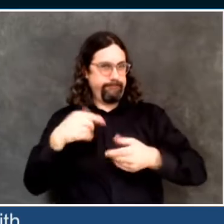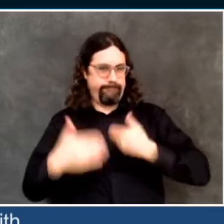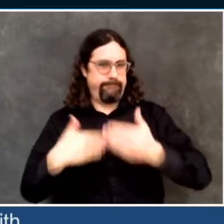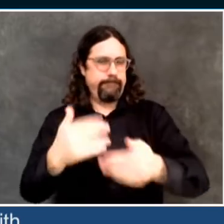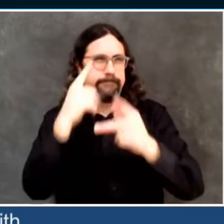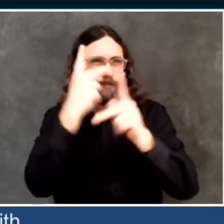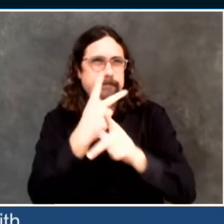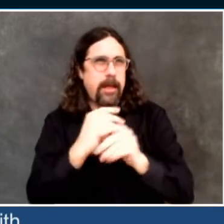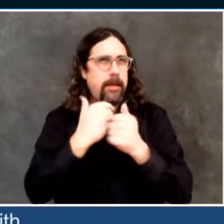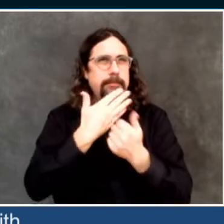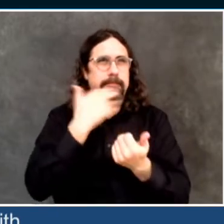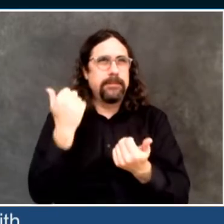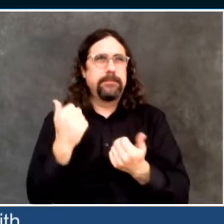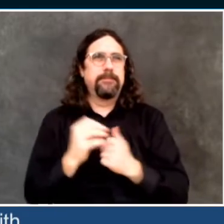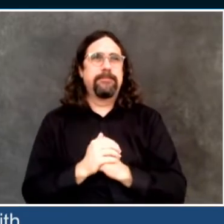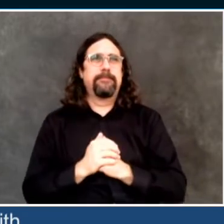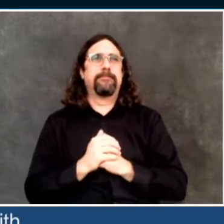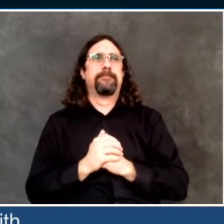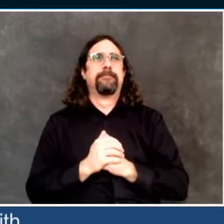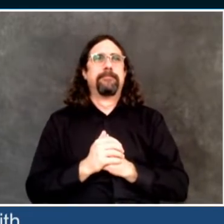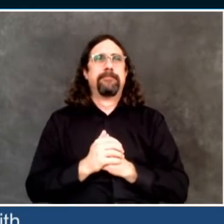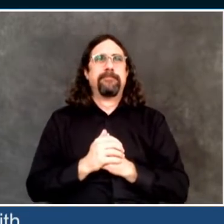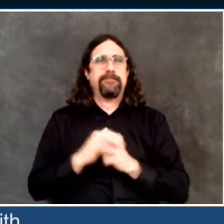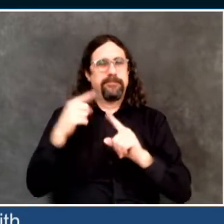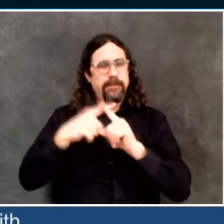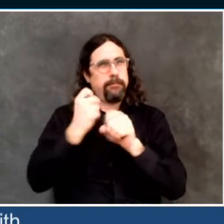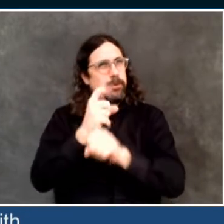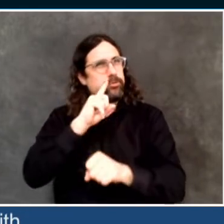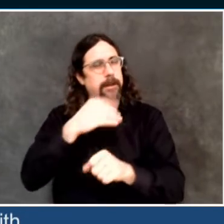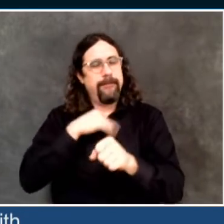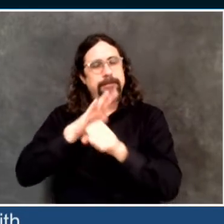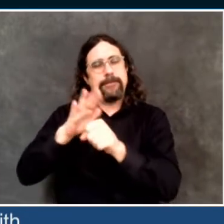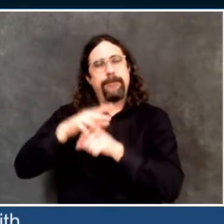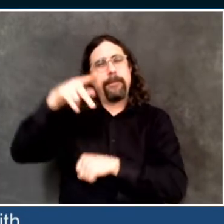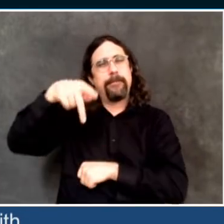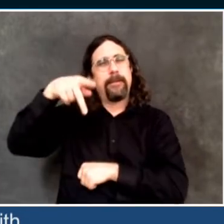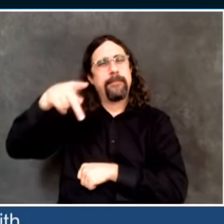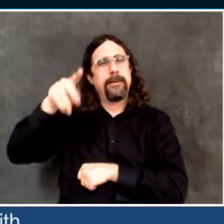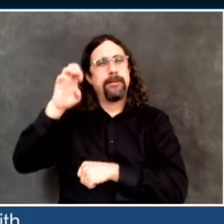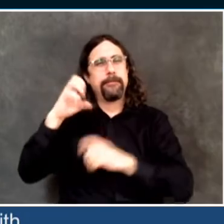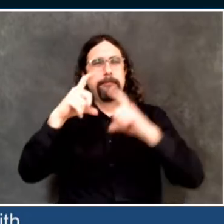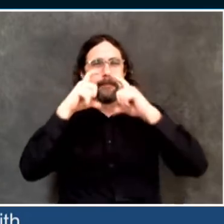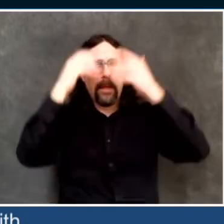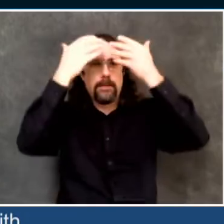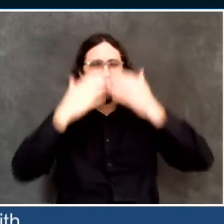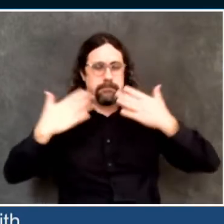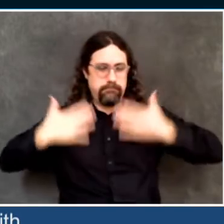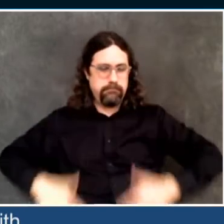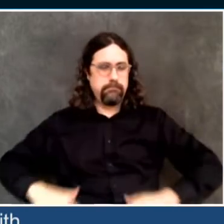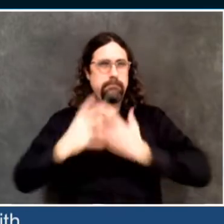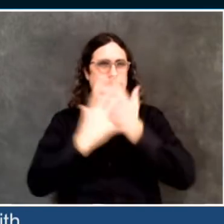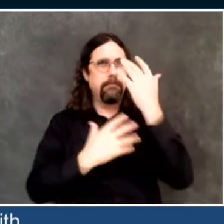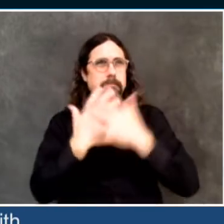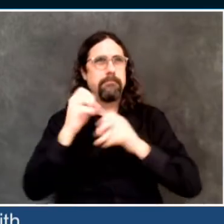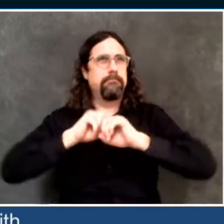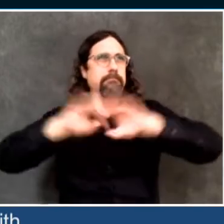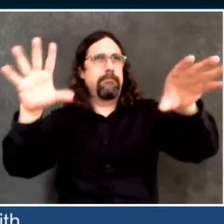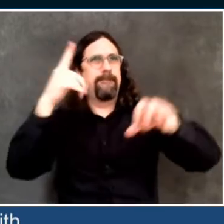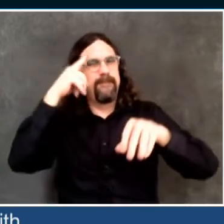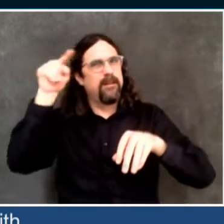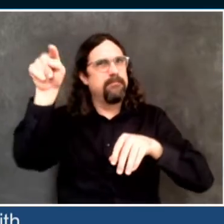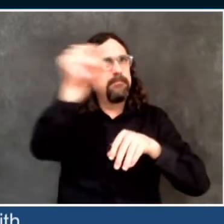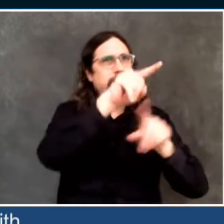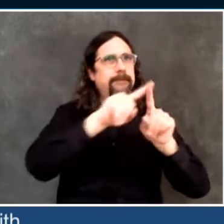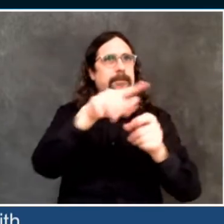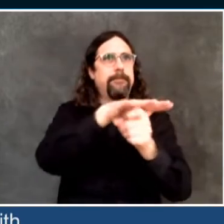first responders and everyone who needs them. Fourth point is to deepen our efforts that have started, but I think they can